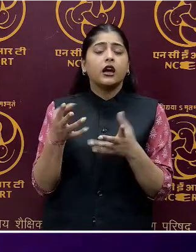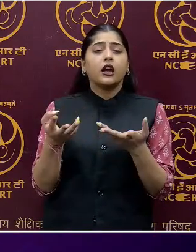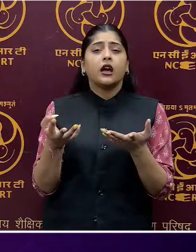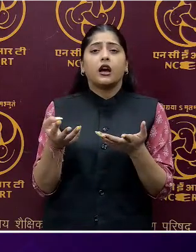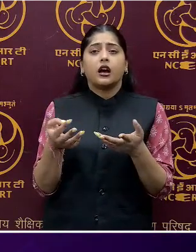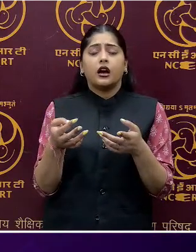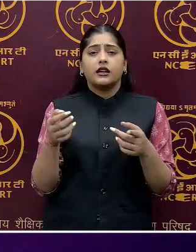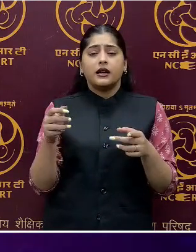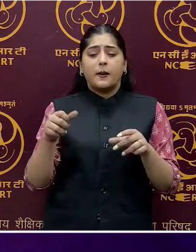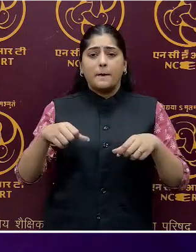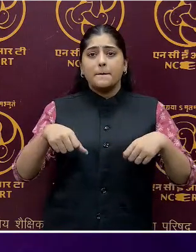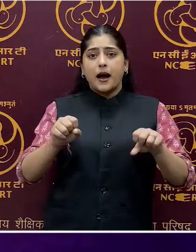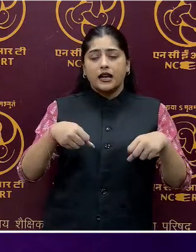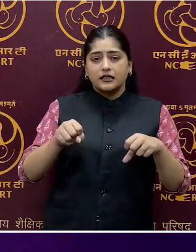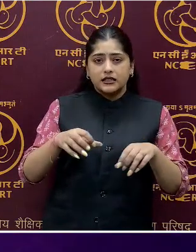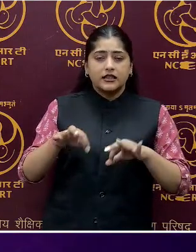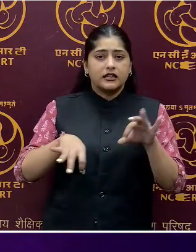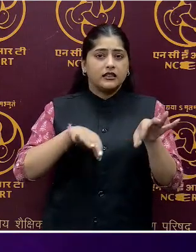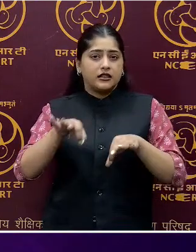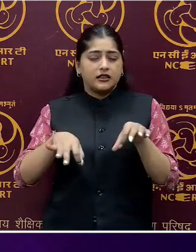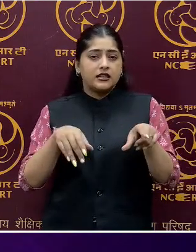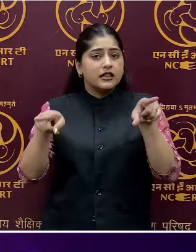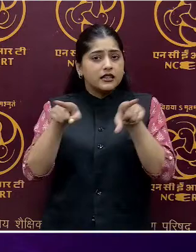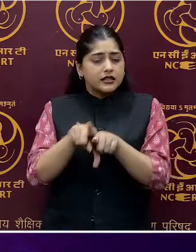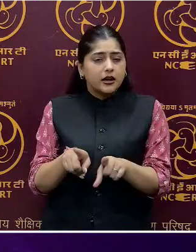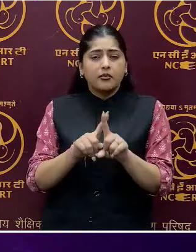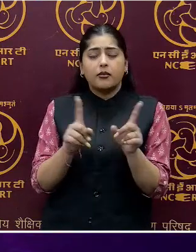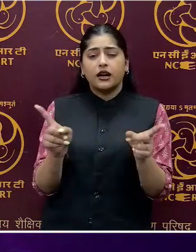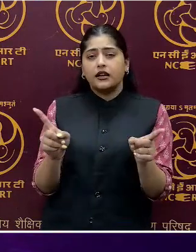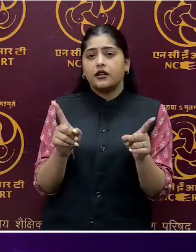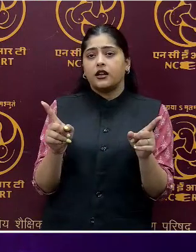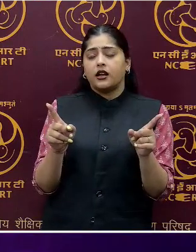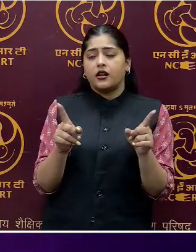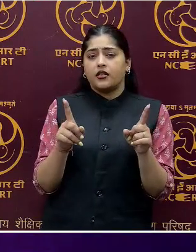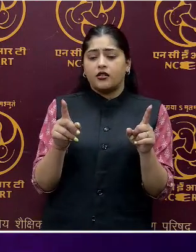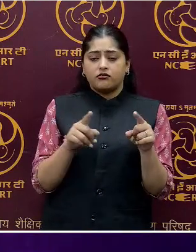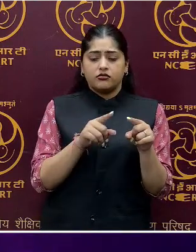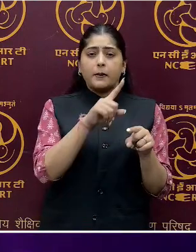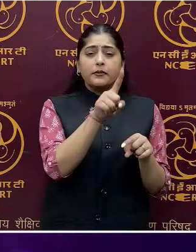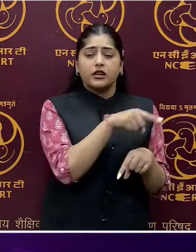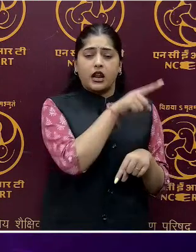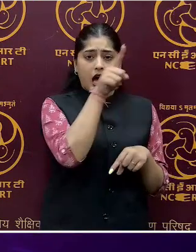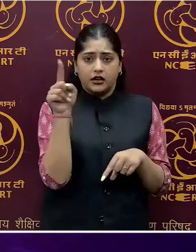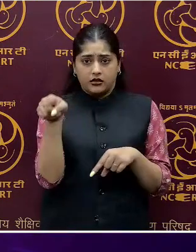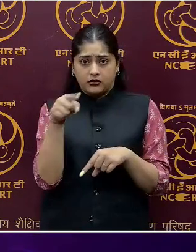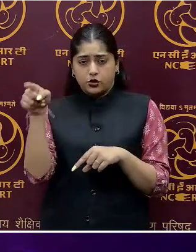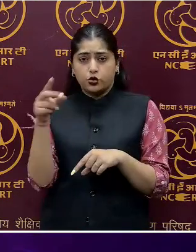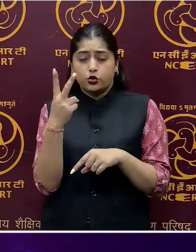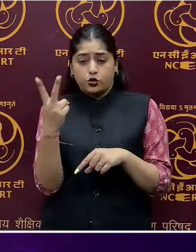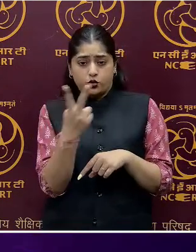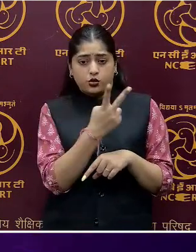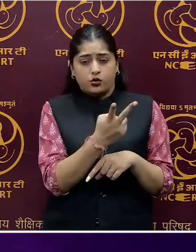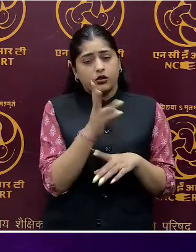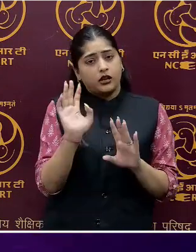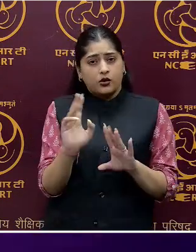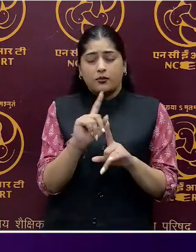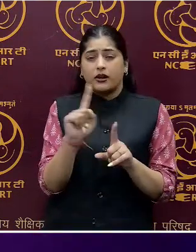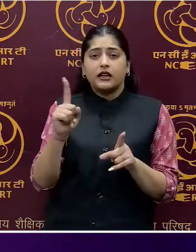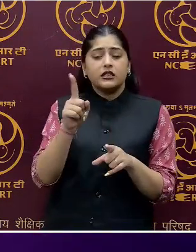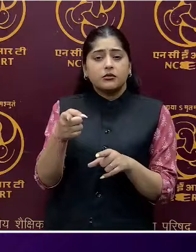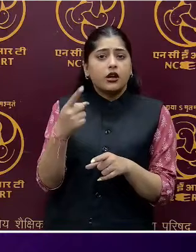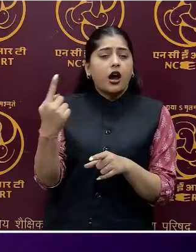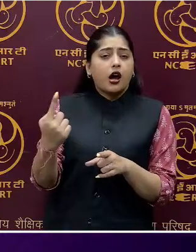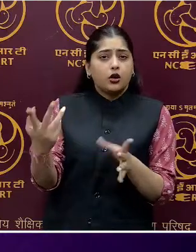wheel. Now being student, they are guessing what is it exactly. So Bhavya, and it has no